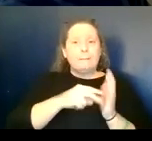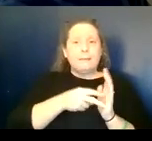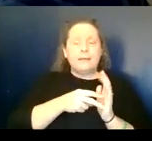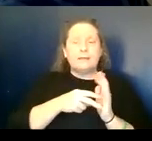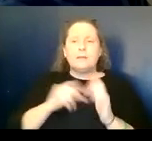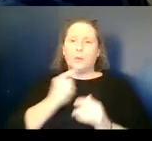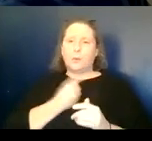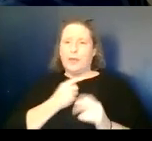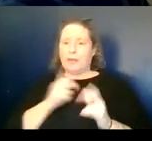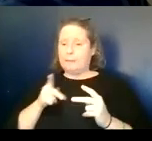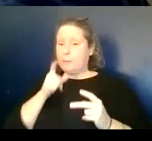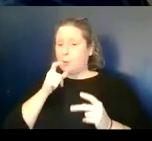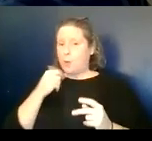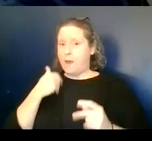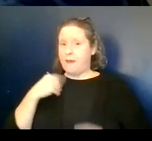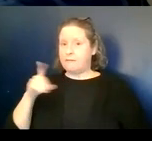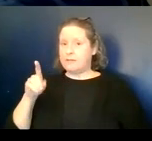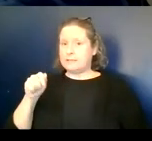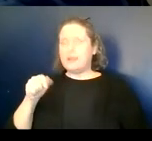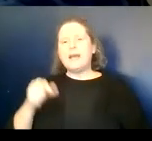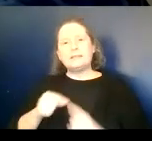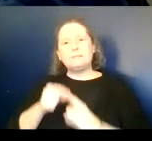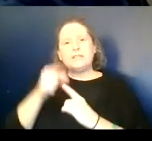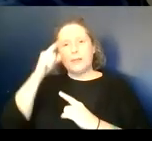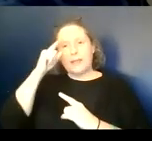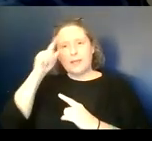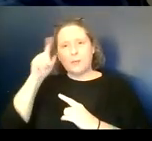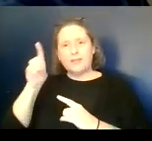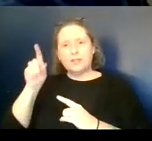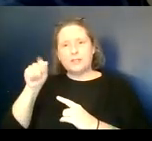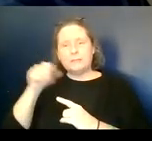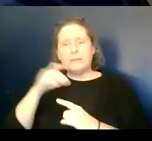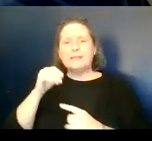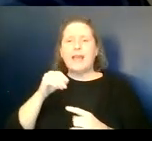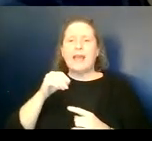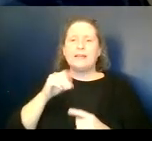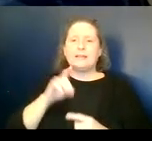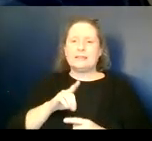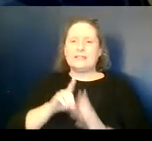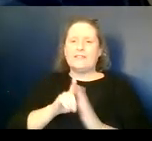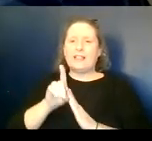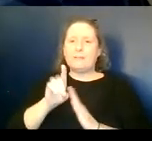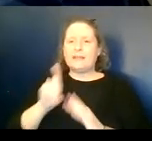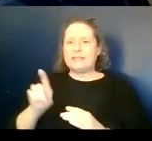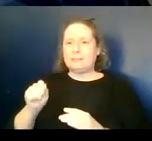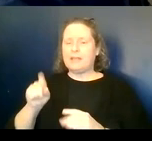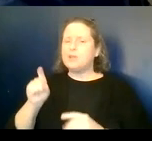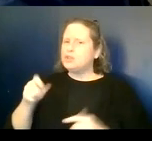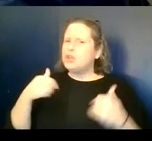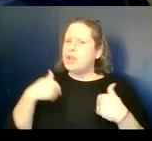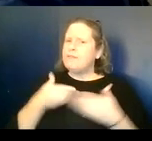disabilities, especially intellectual and developmental disabilities, should have the right to